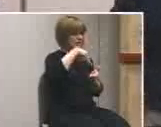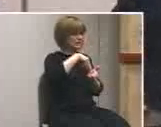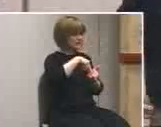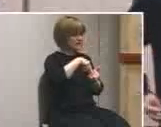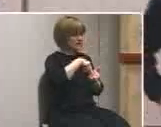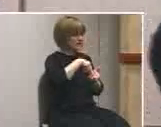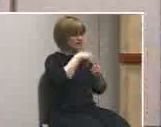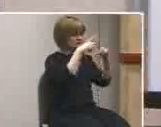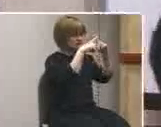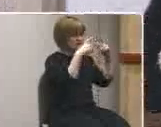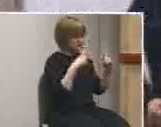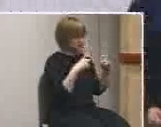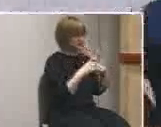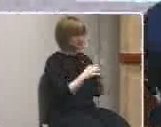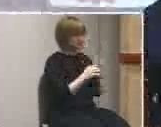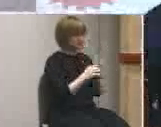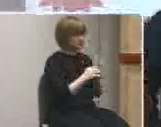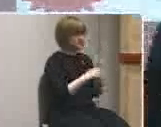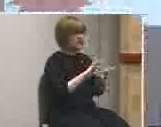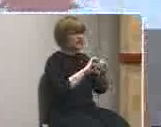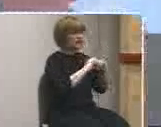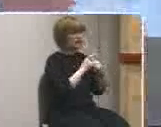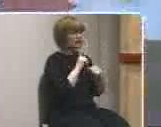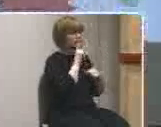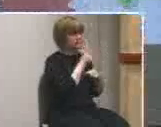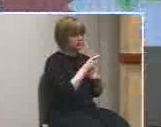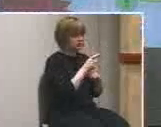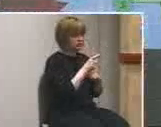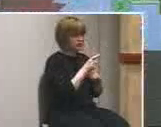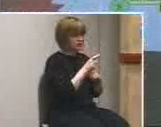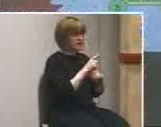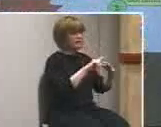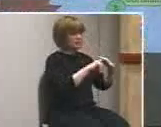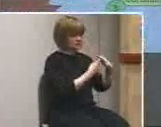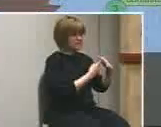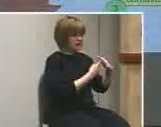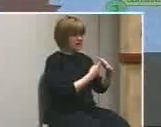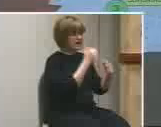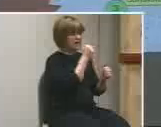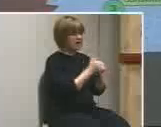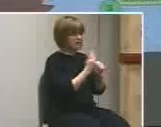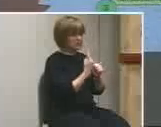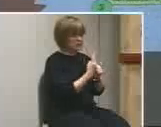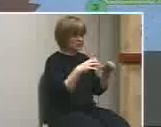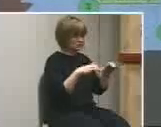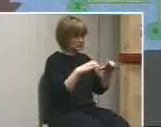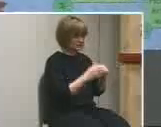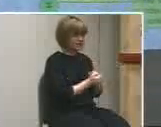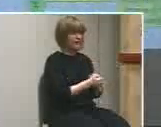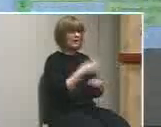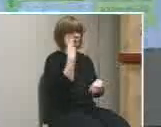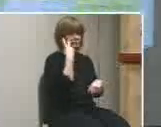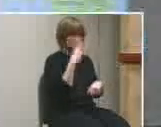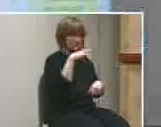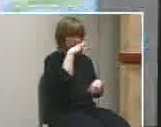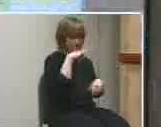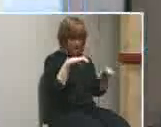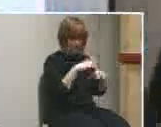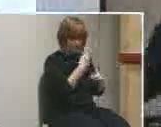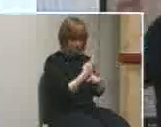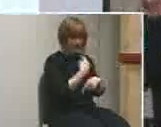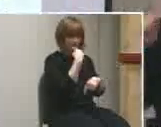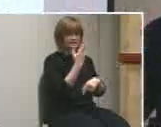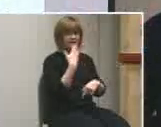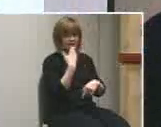those issues. Then we said, how do we make sure that when we put this in place, everybody's doing it? And when we see the kids doing it right, we say thanks. And we see them